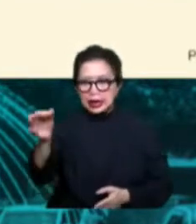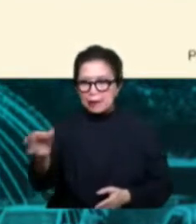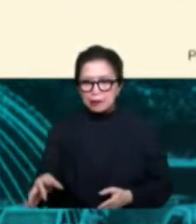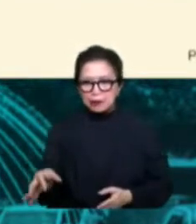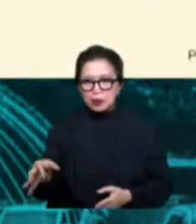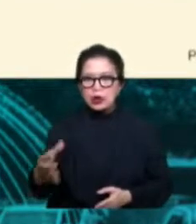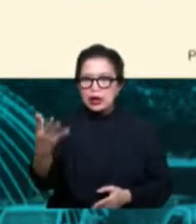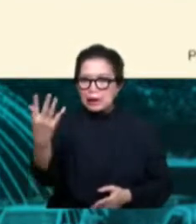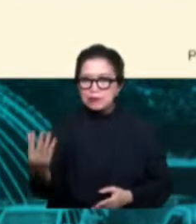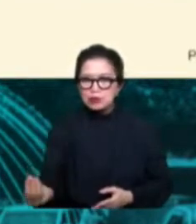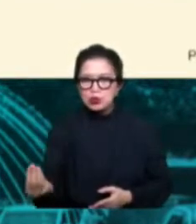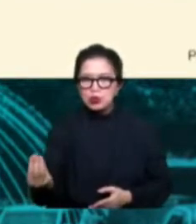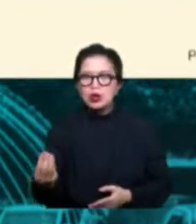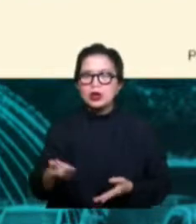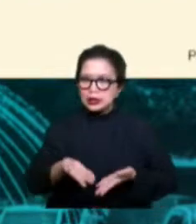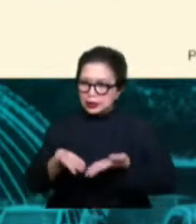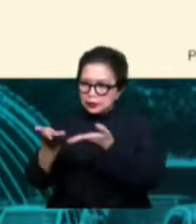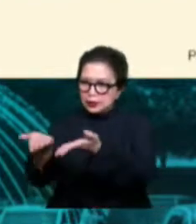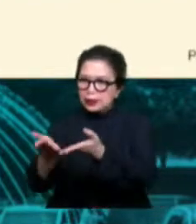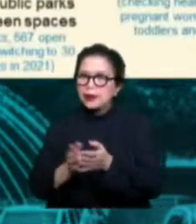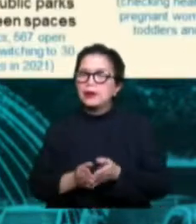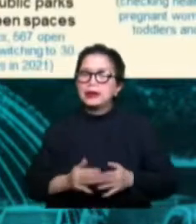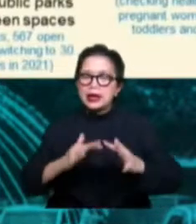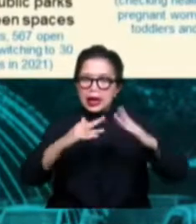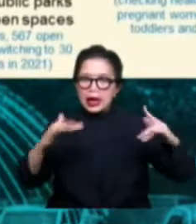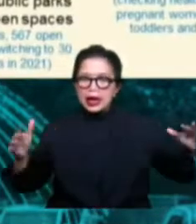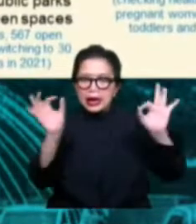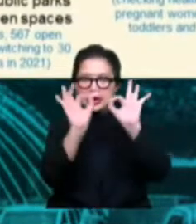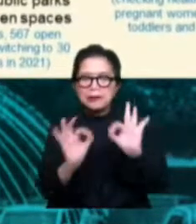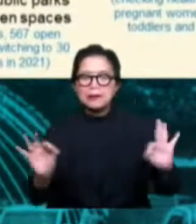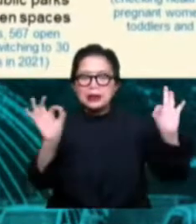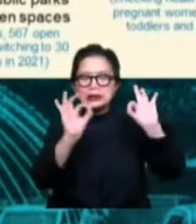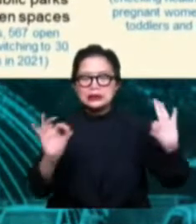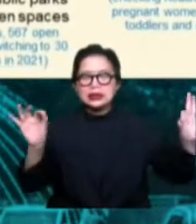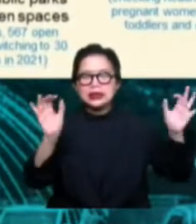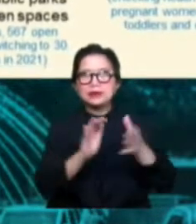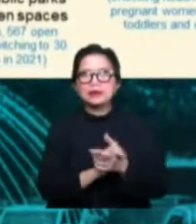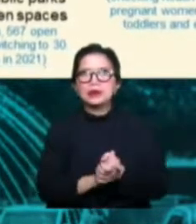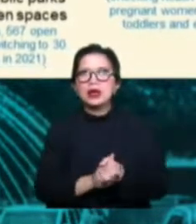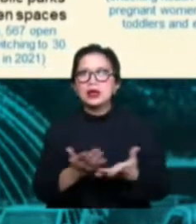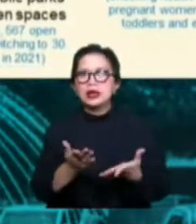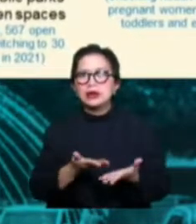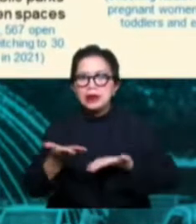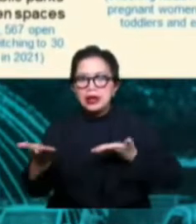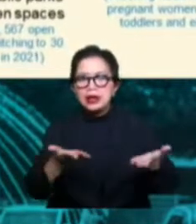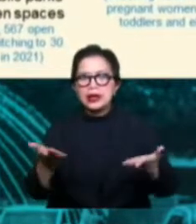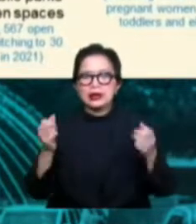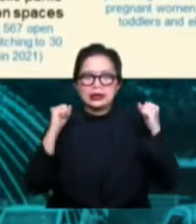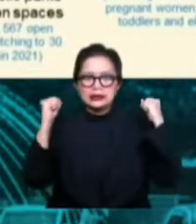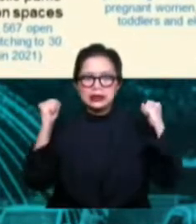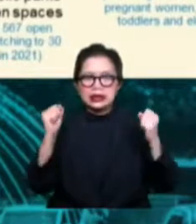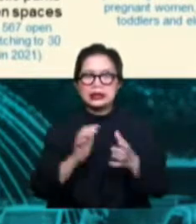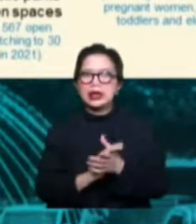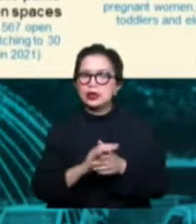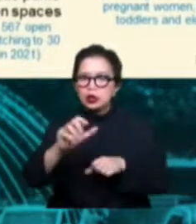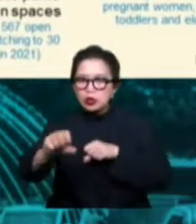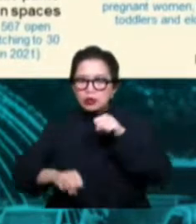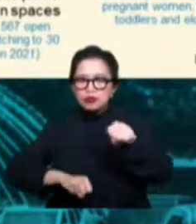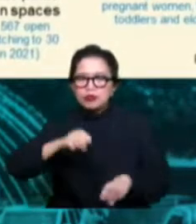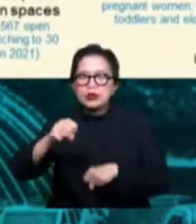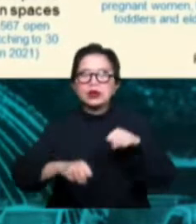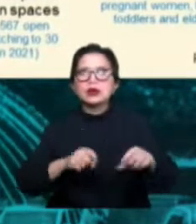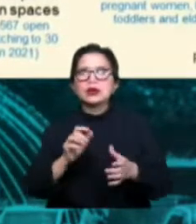promoting active mobility by providing bike facility, protecting the air quality and the environment